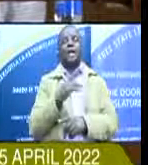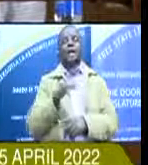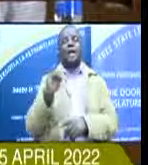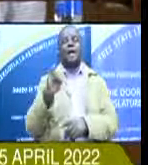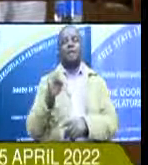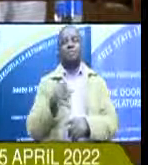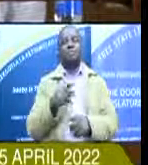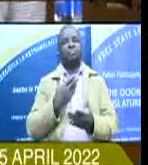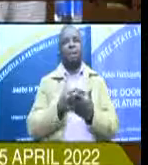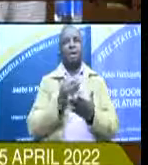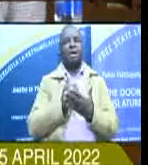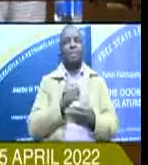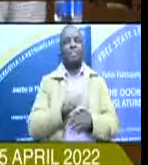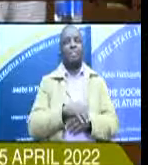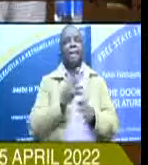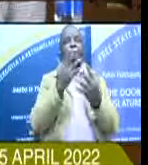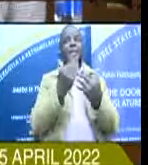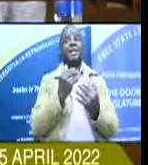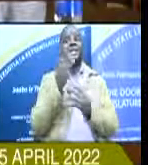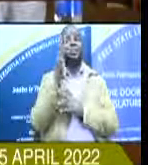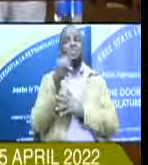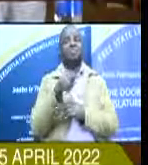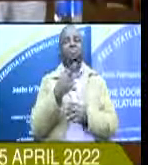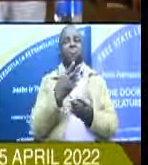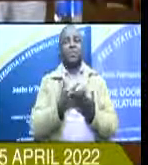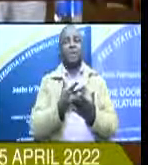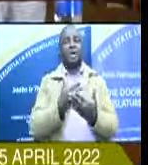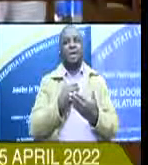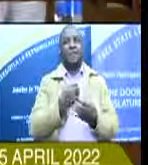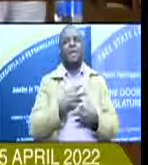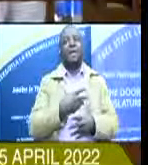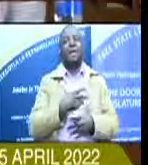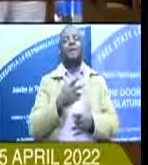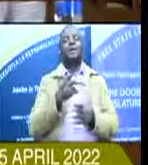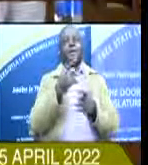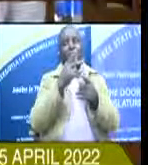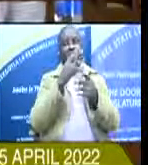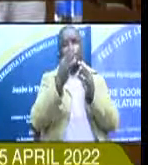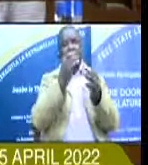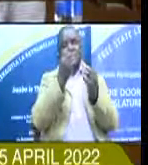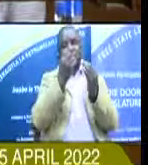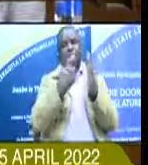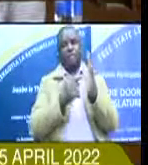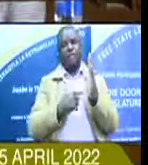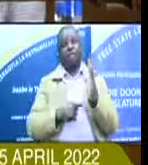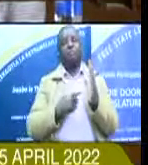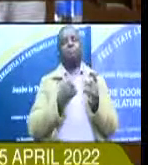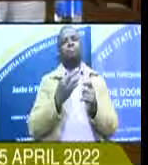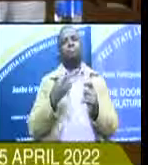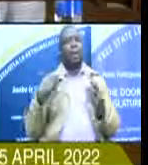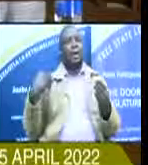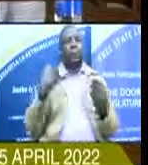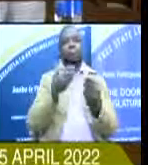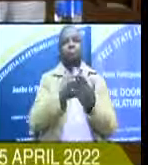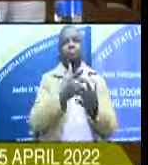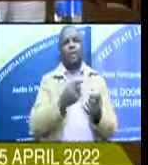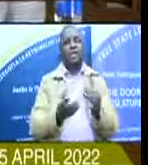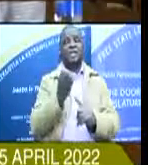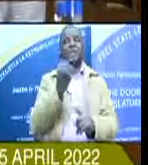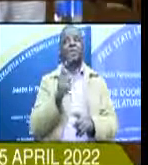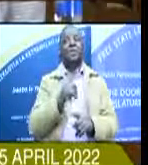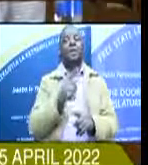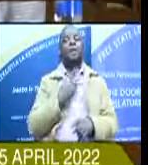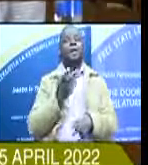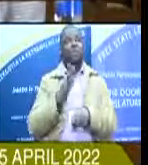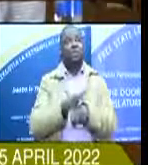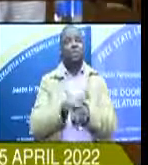Insurance. This budget speech will therefore give an account of how far we have come and what more we